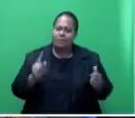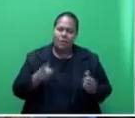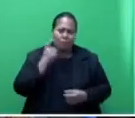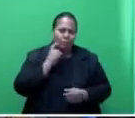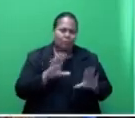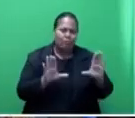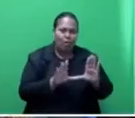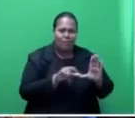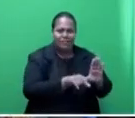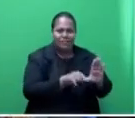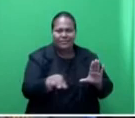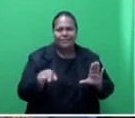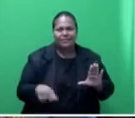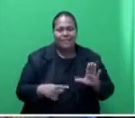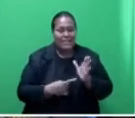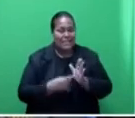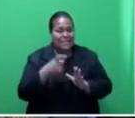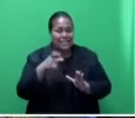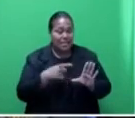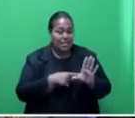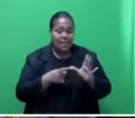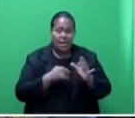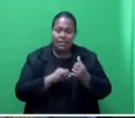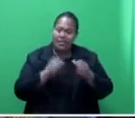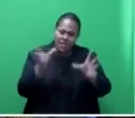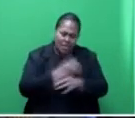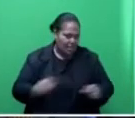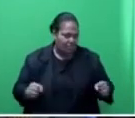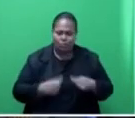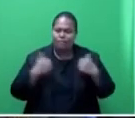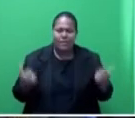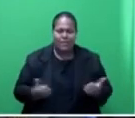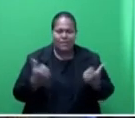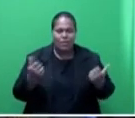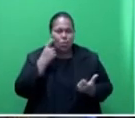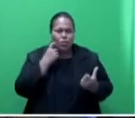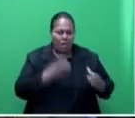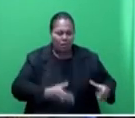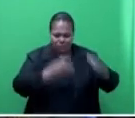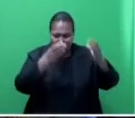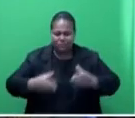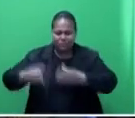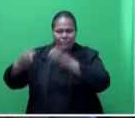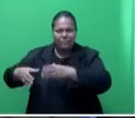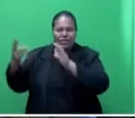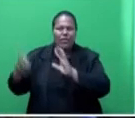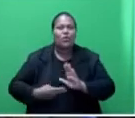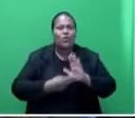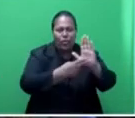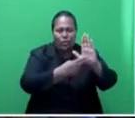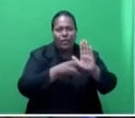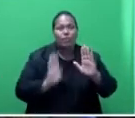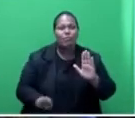Cyclone Yasa significantly damaged many rural water schemes in the Northern Division, especially in the severely affected areas of